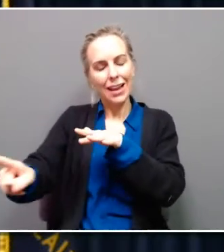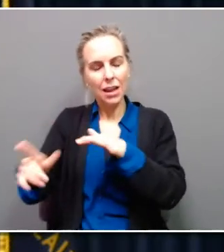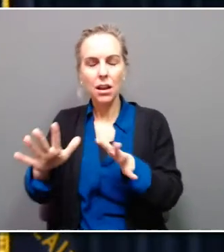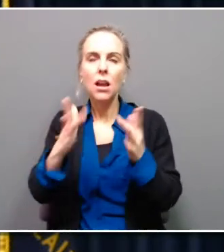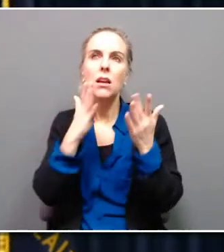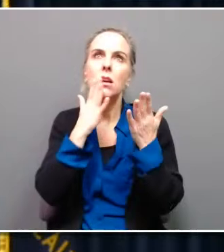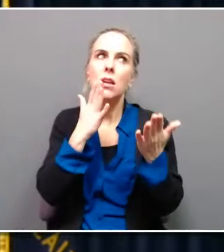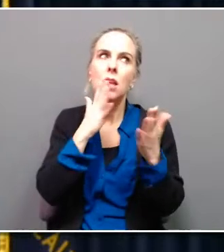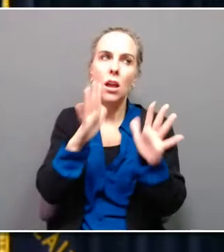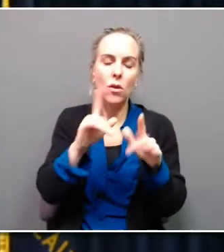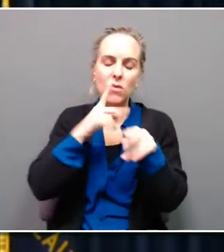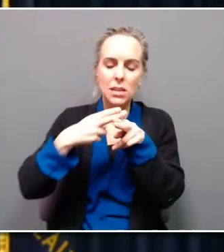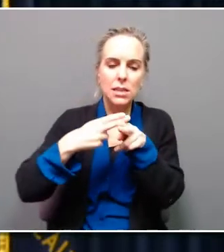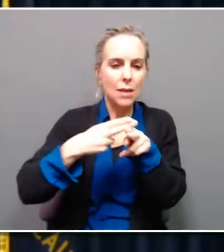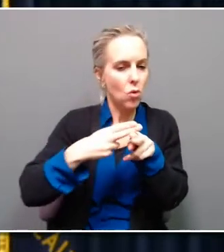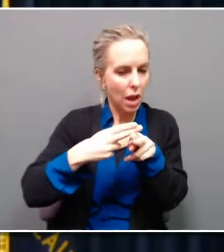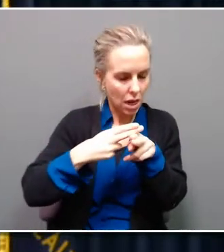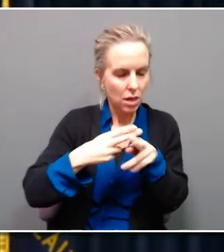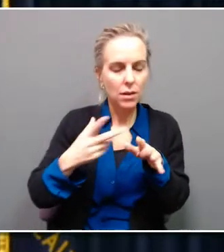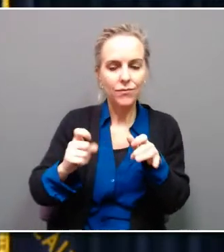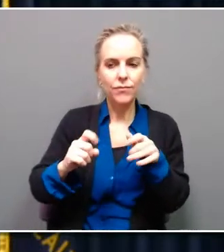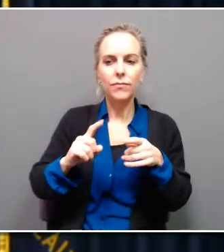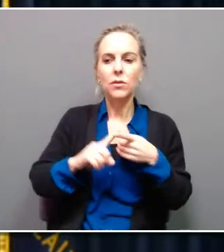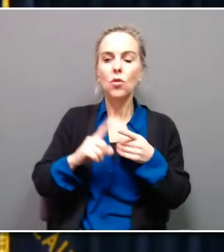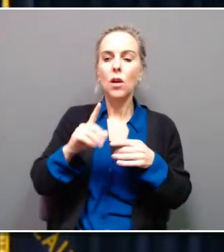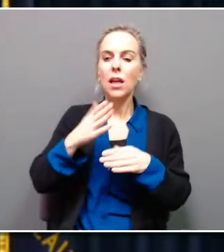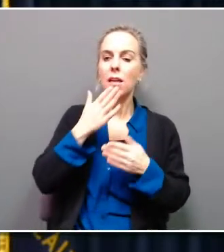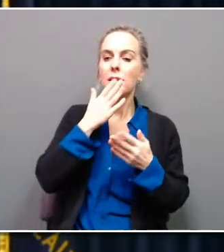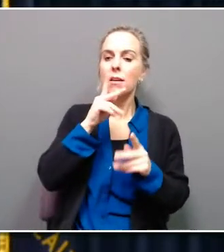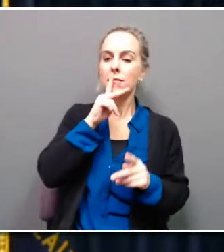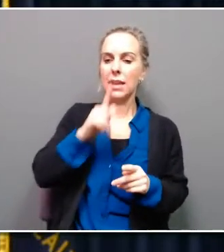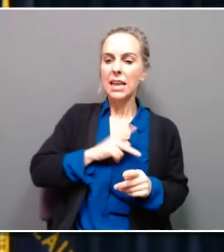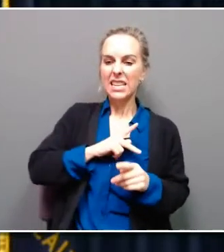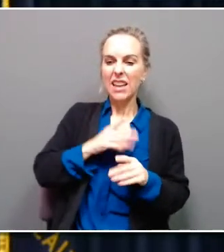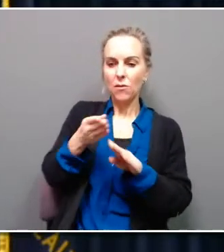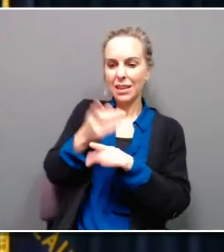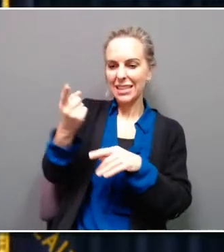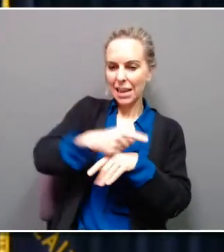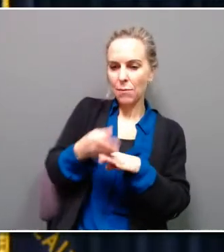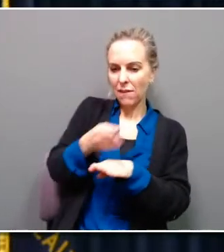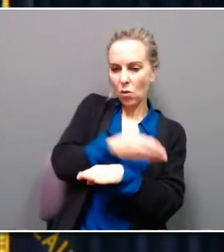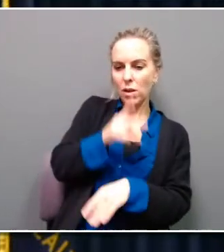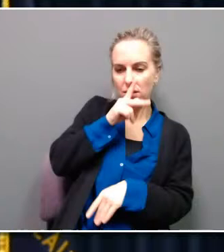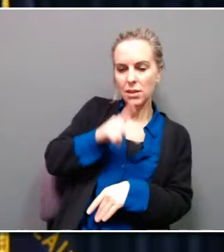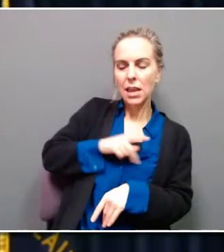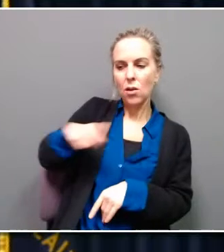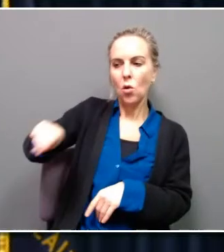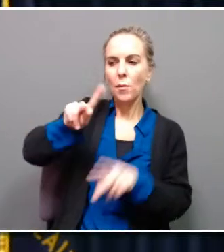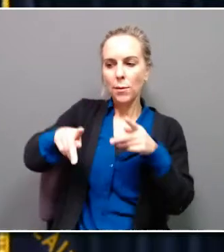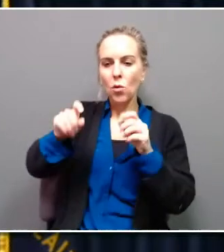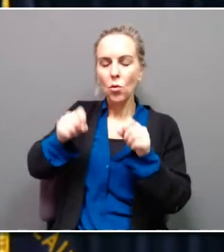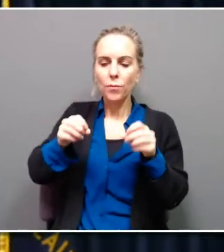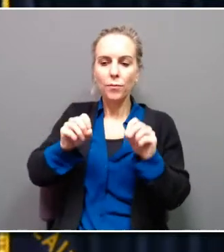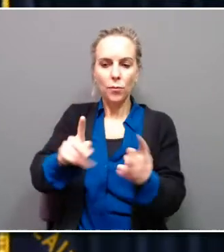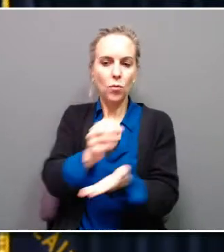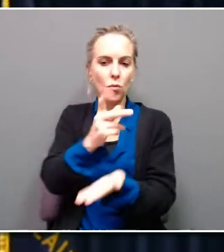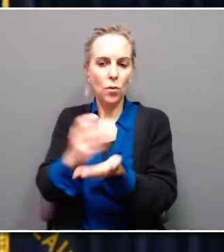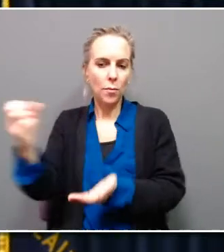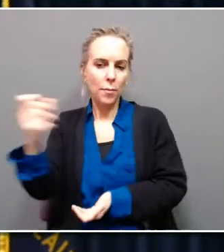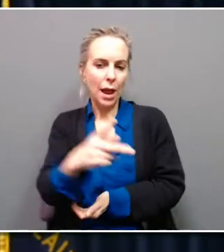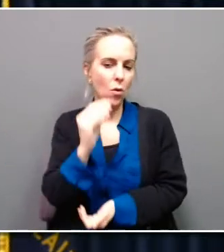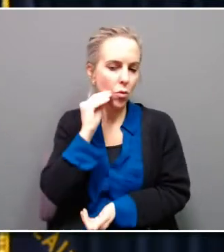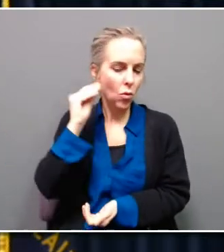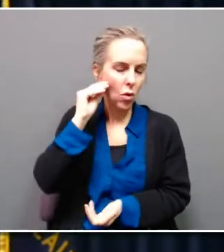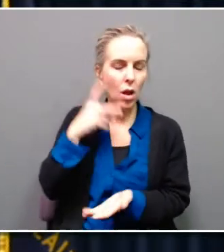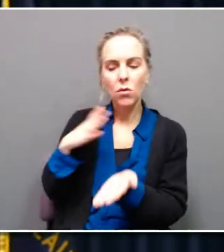was temporary. By Thanksgiving evening, residents were able to return to their homes. I want to compliment local officials for the